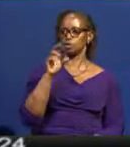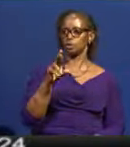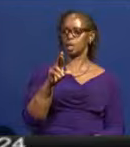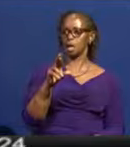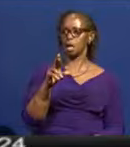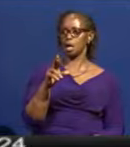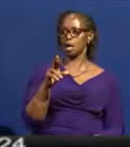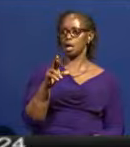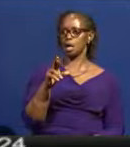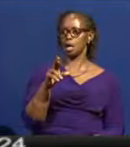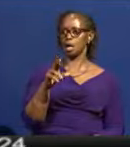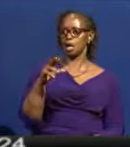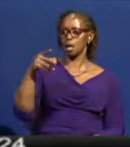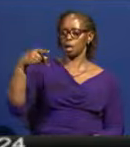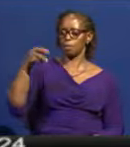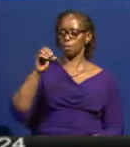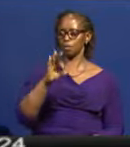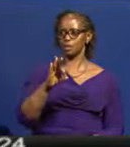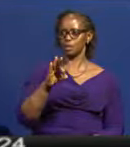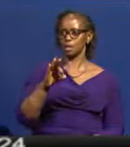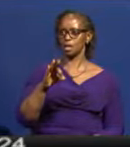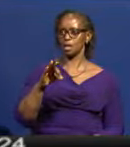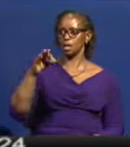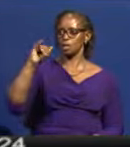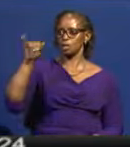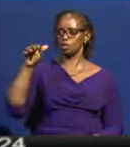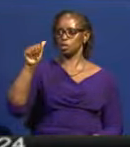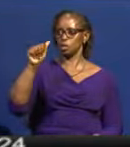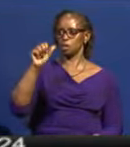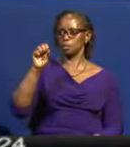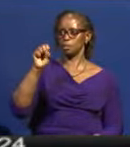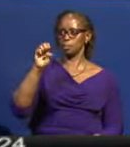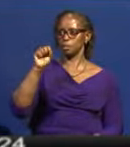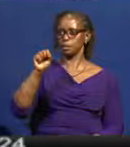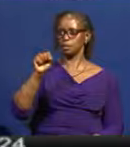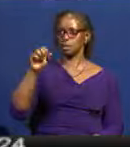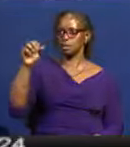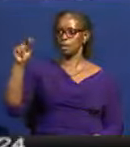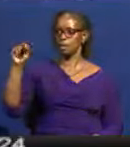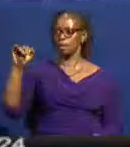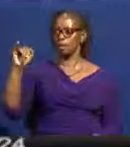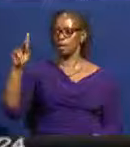Dr. Professor James Nikal, the member for CMA.